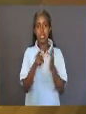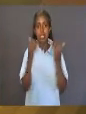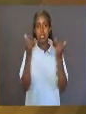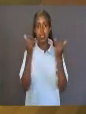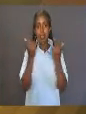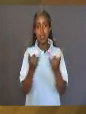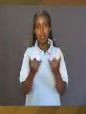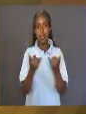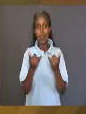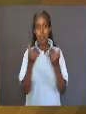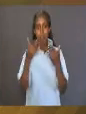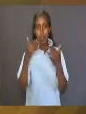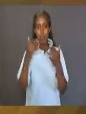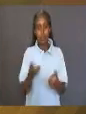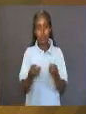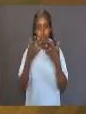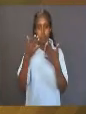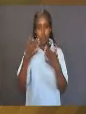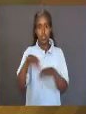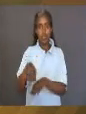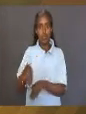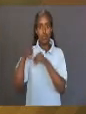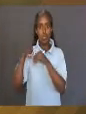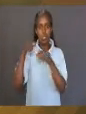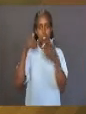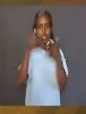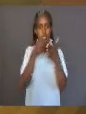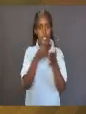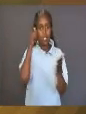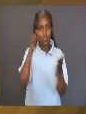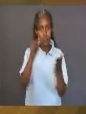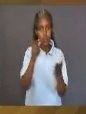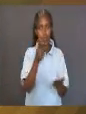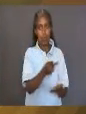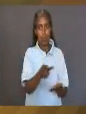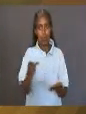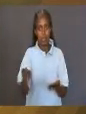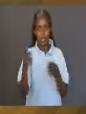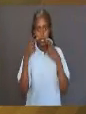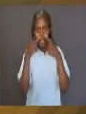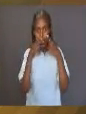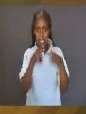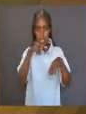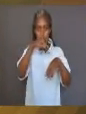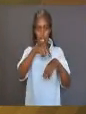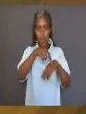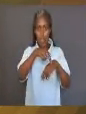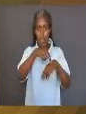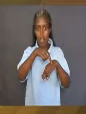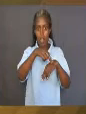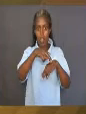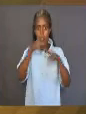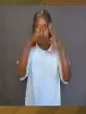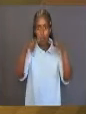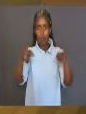those students near you, you will probably see that regular polygons